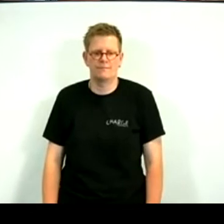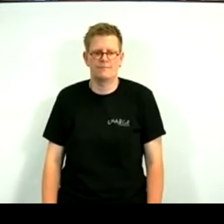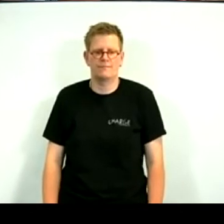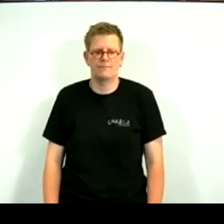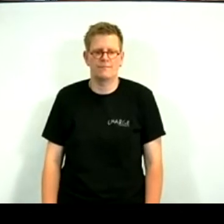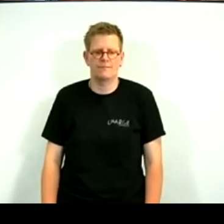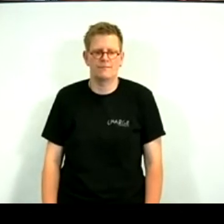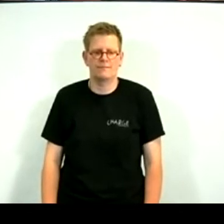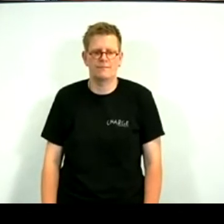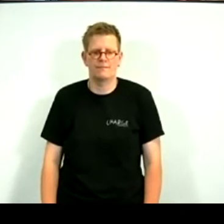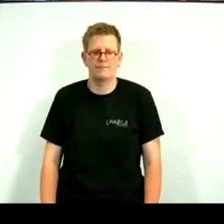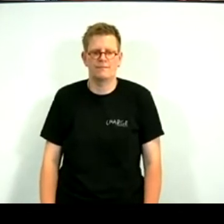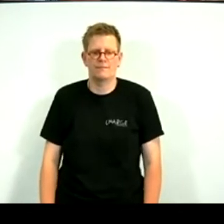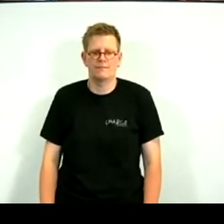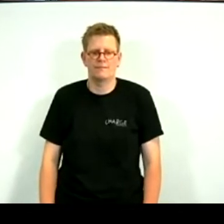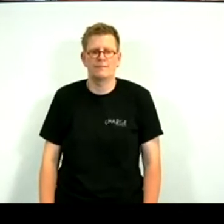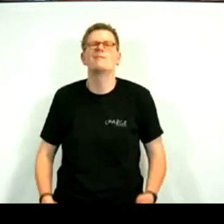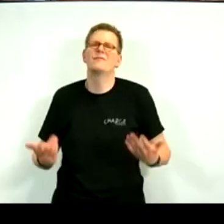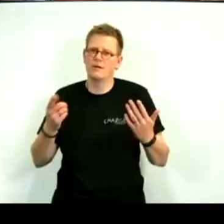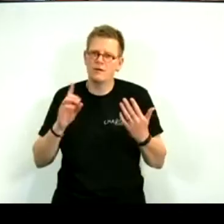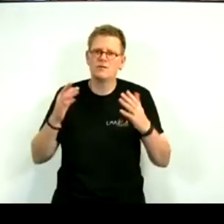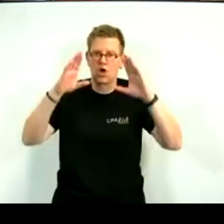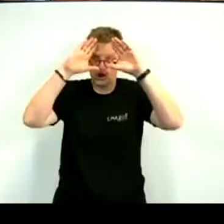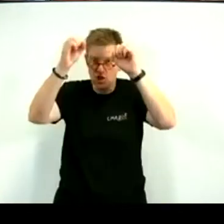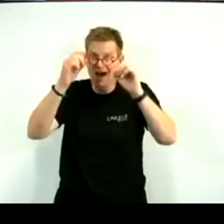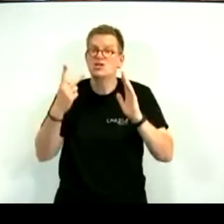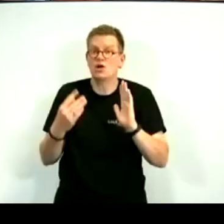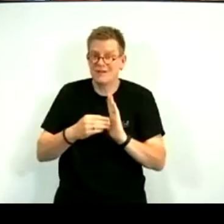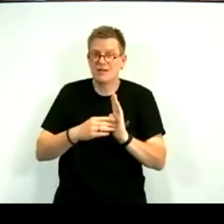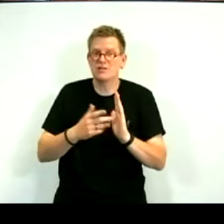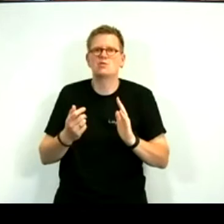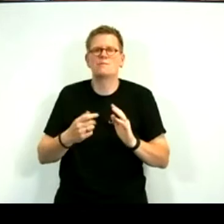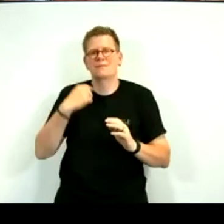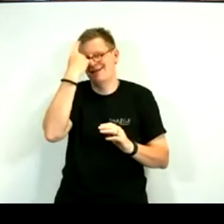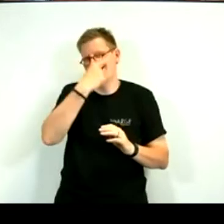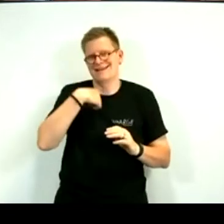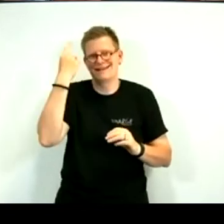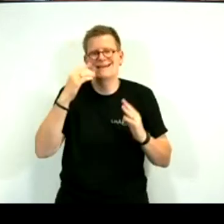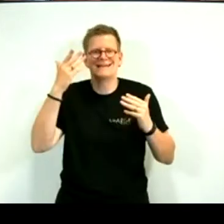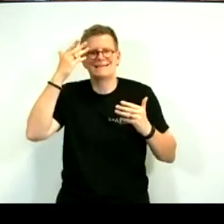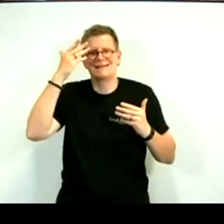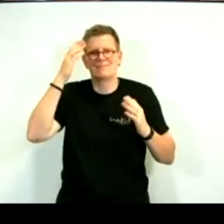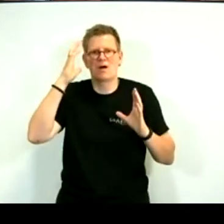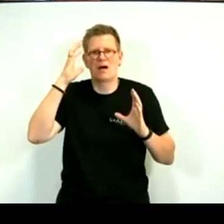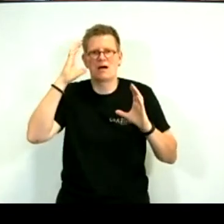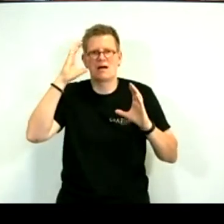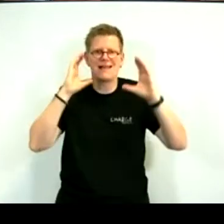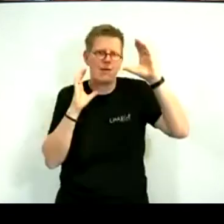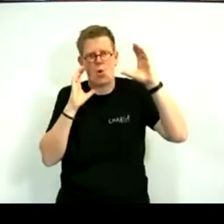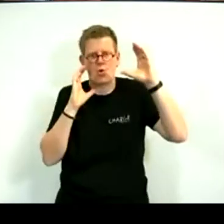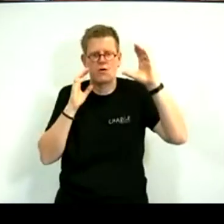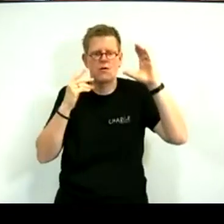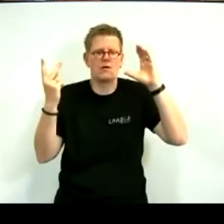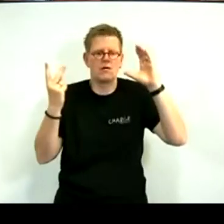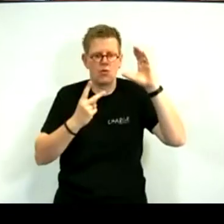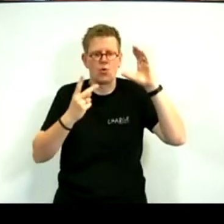Ptosis, the word ptosis is used to describe an eyelid which is too